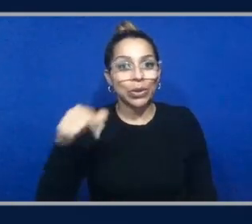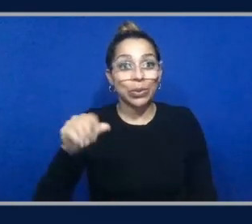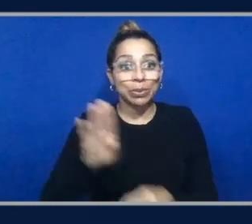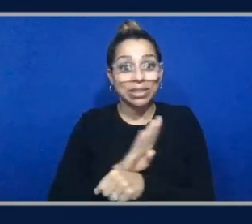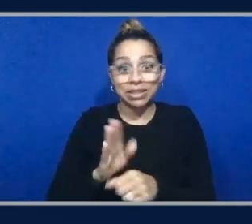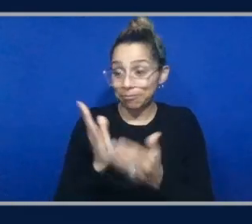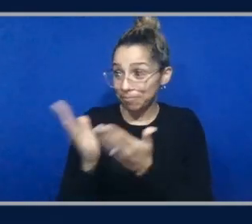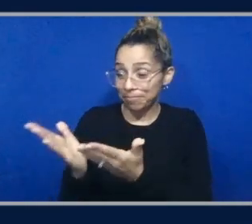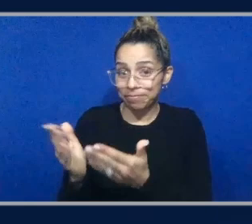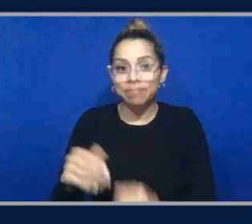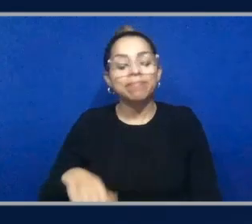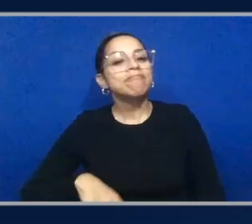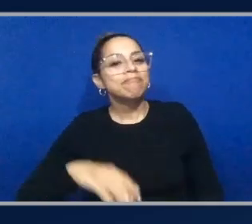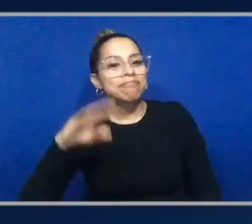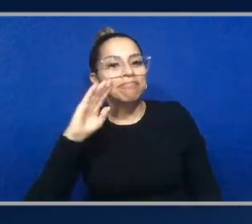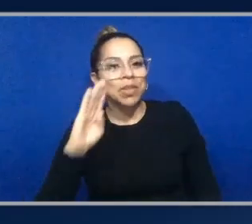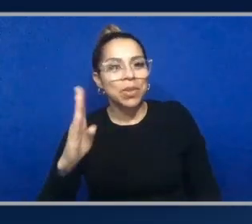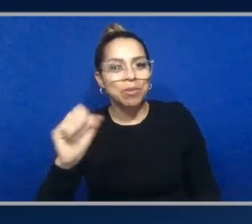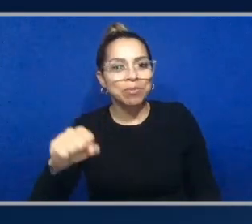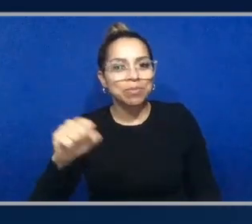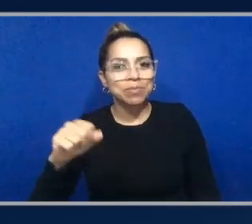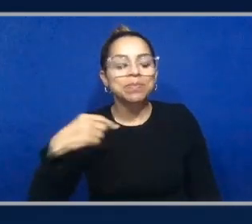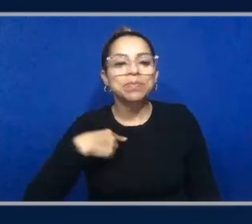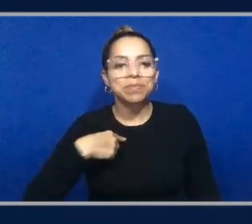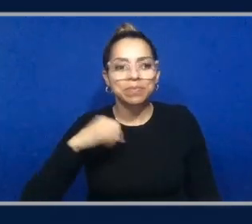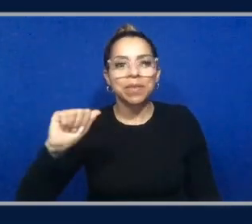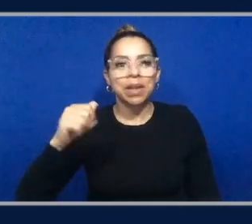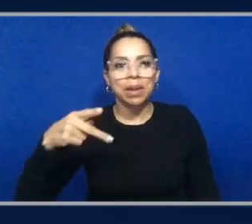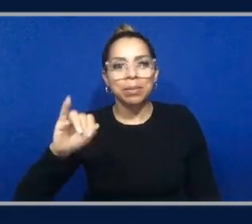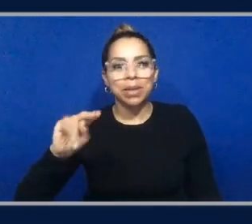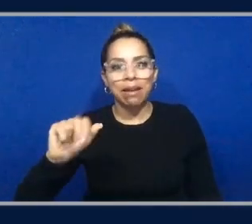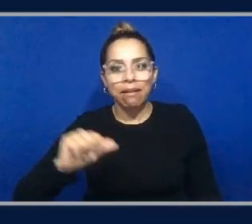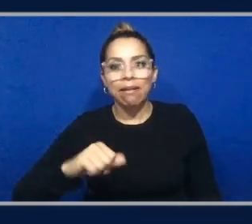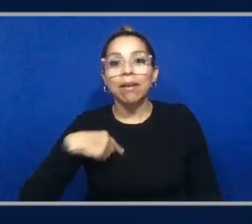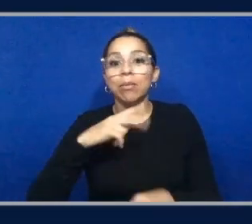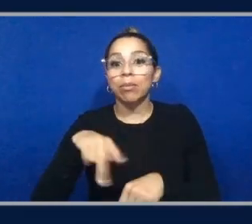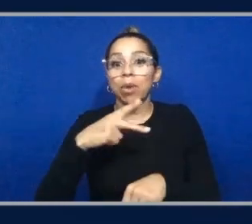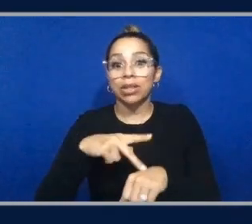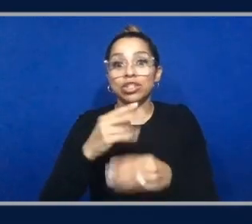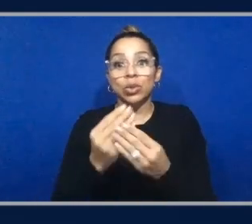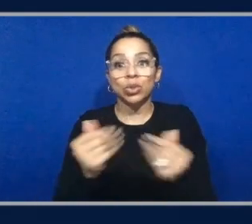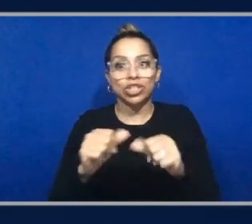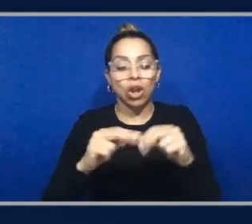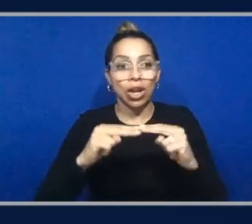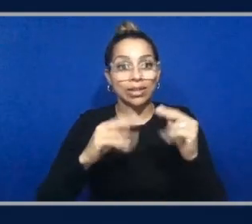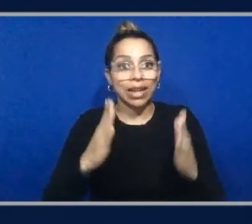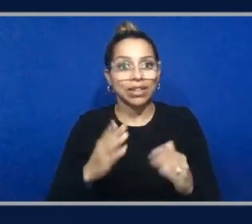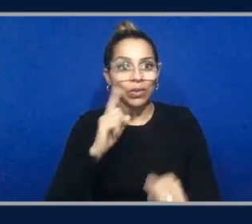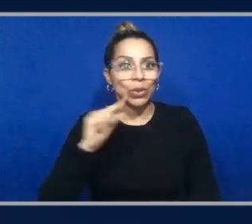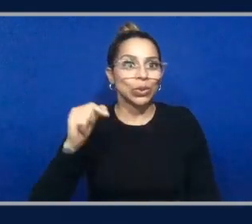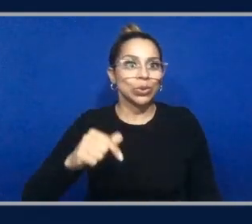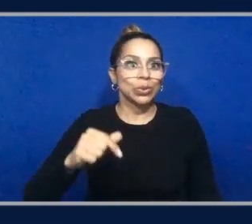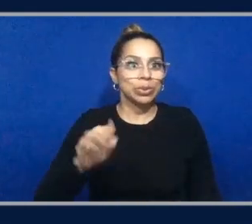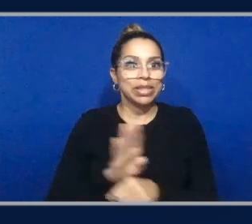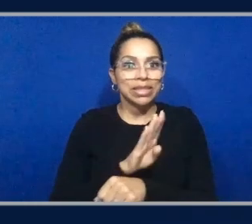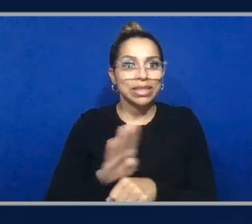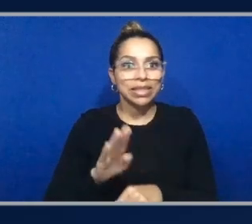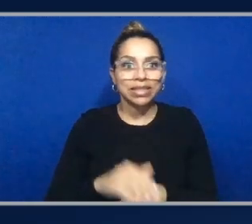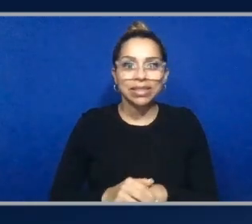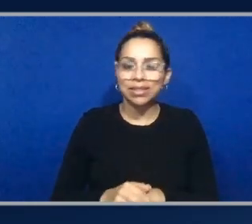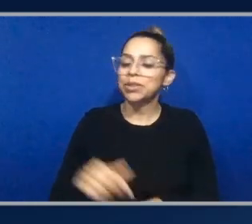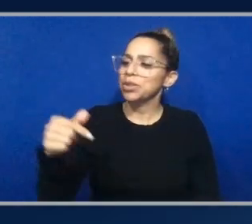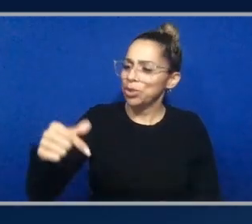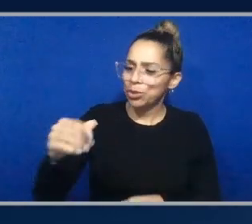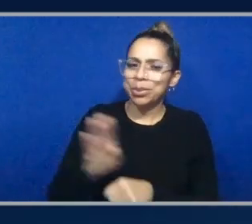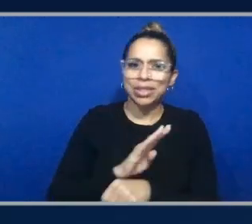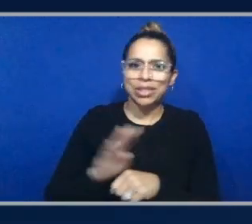Zavdekar, and I'm a Principal Solutions Architect for Q Business. All right, so Q Business, we've heard a lot about that today. We've